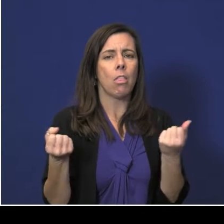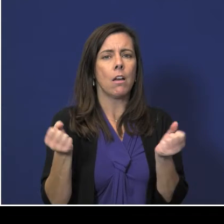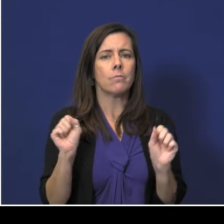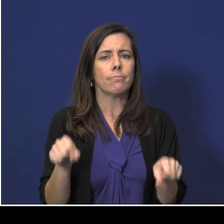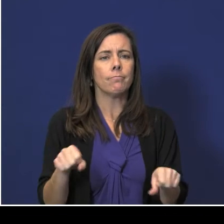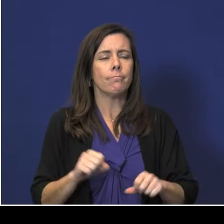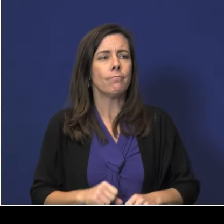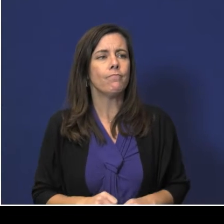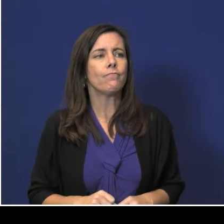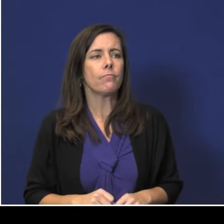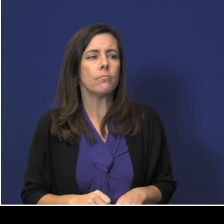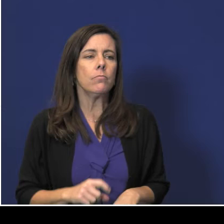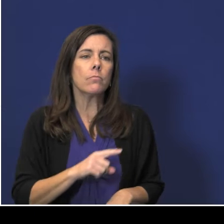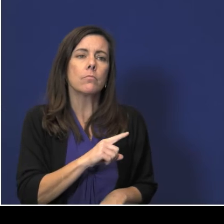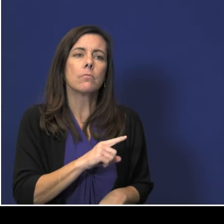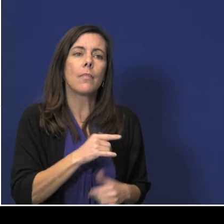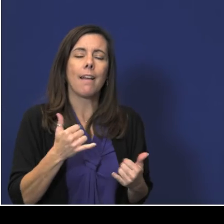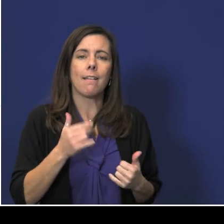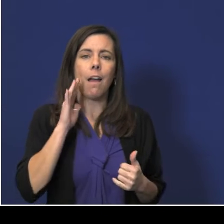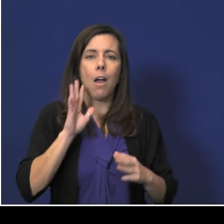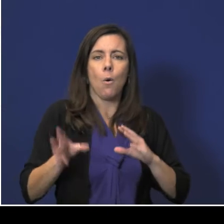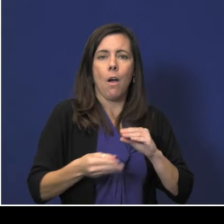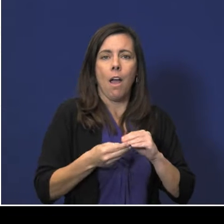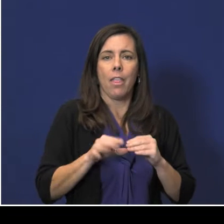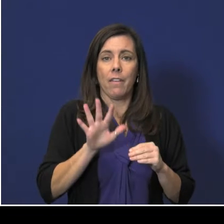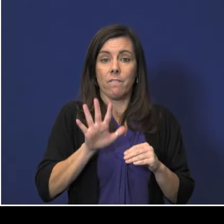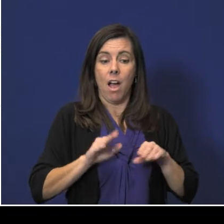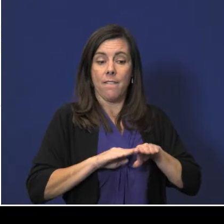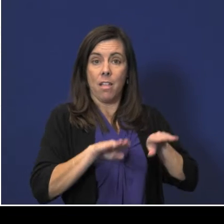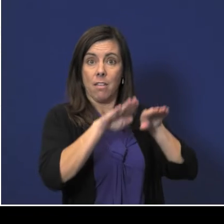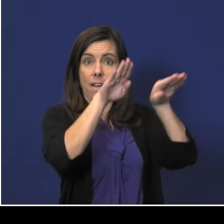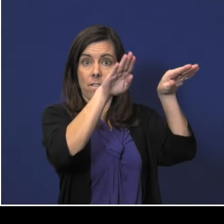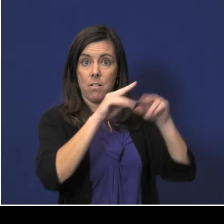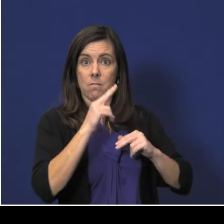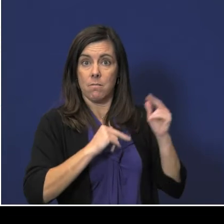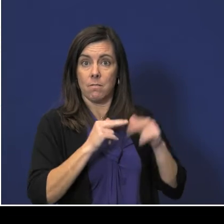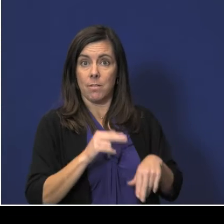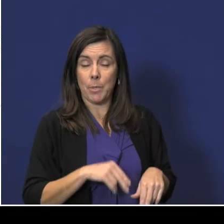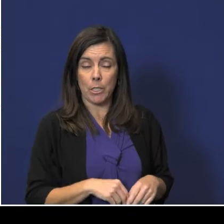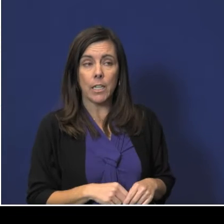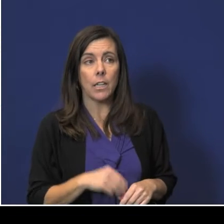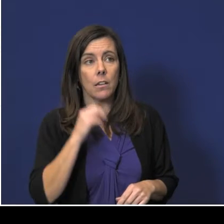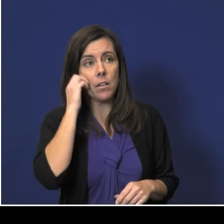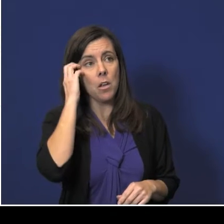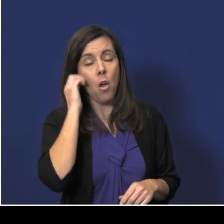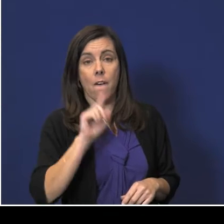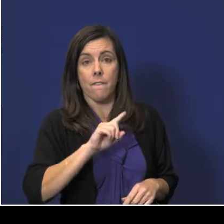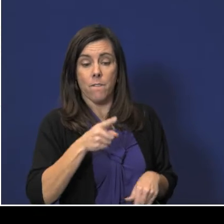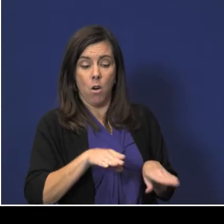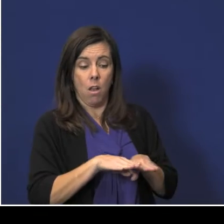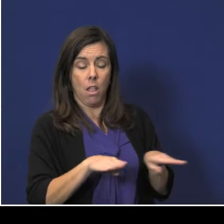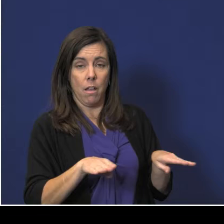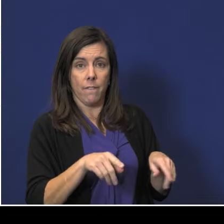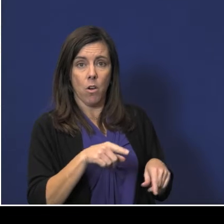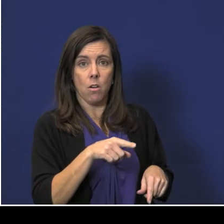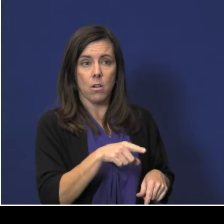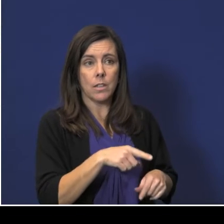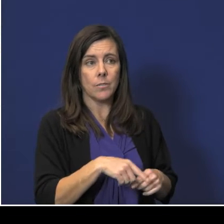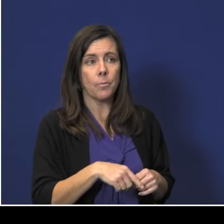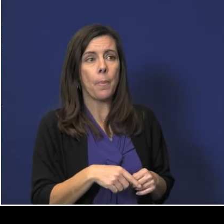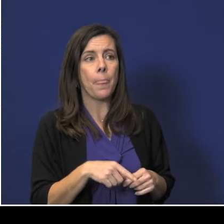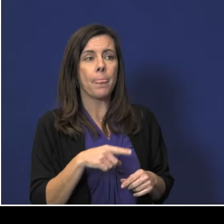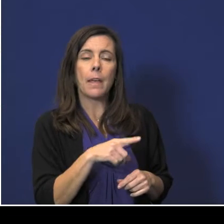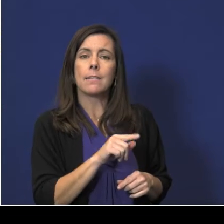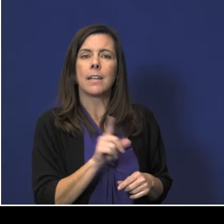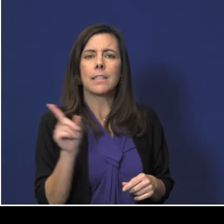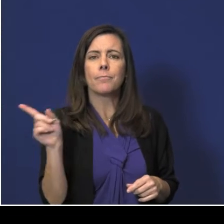And then jumping in onto all the 5 levels of this office building. So on this first level composite plan, so this is again like Brenda was